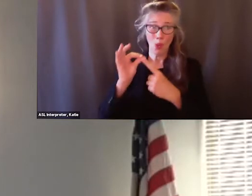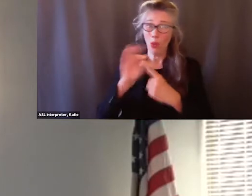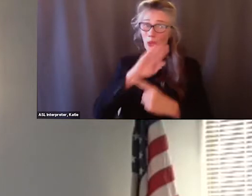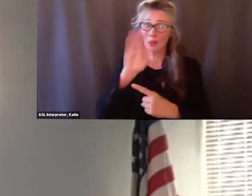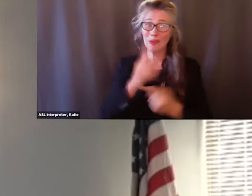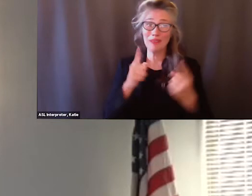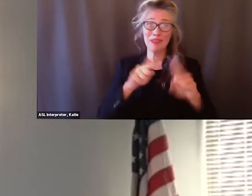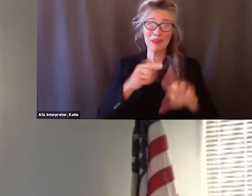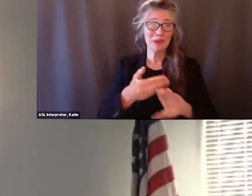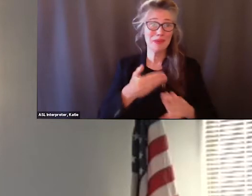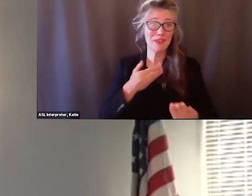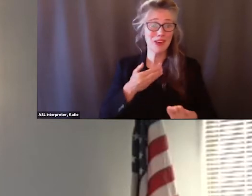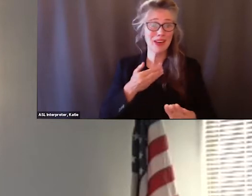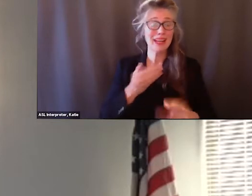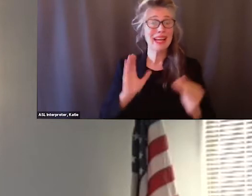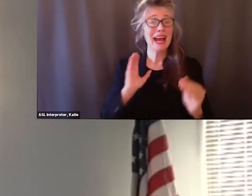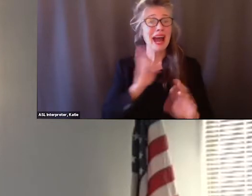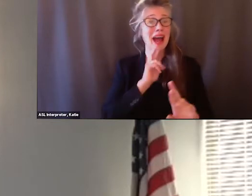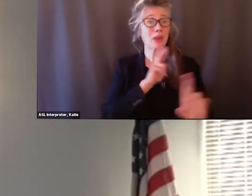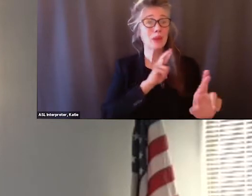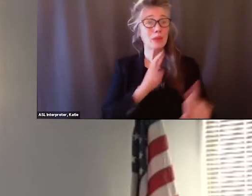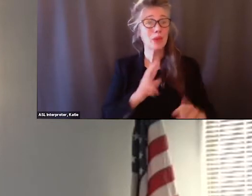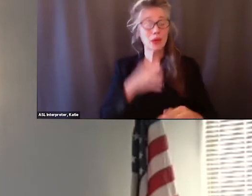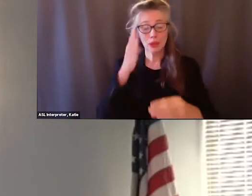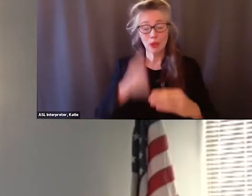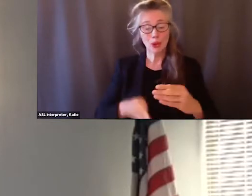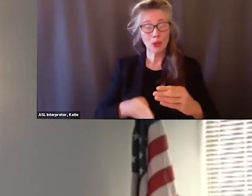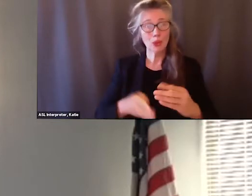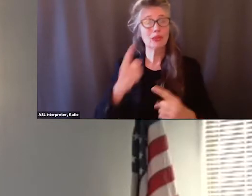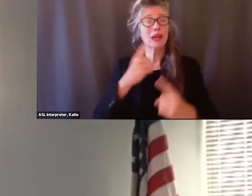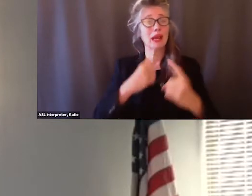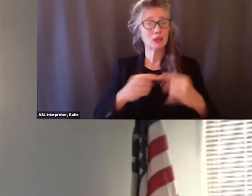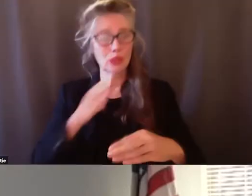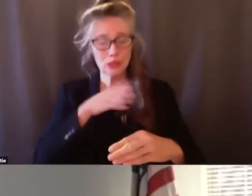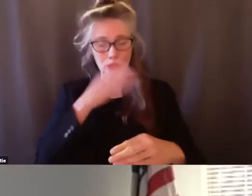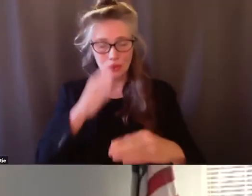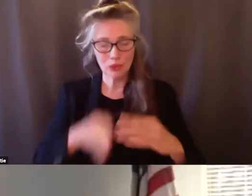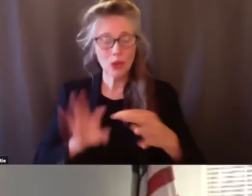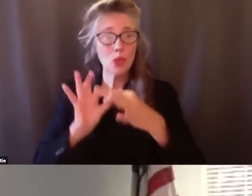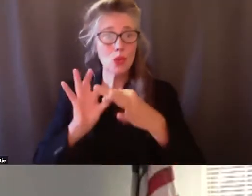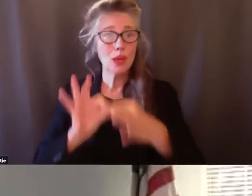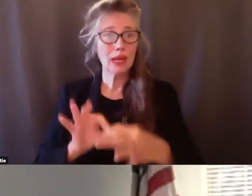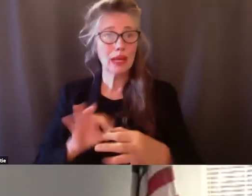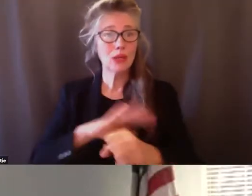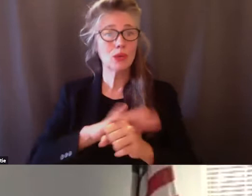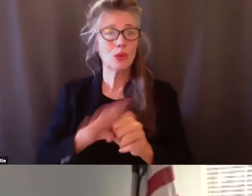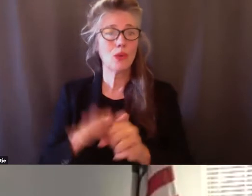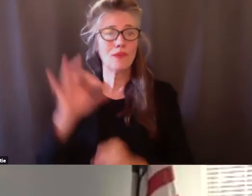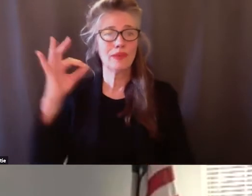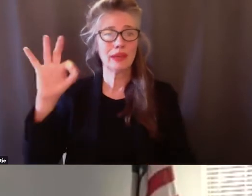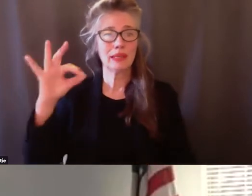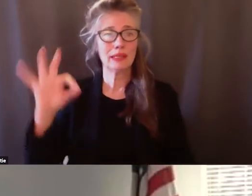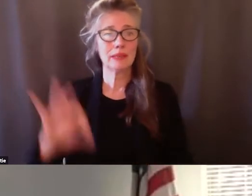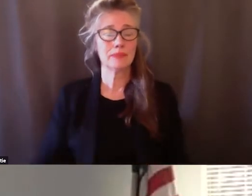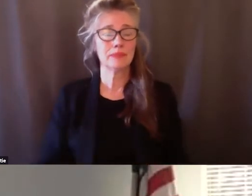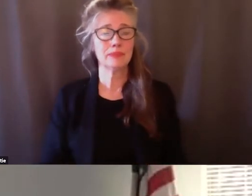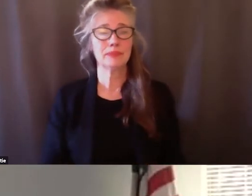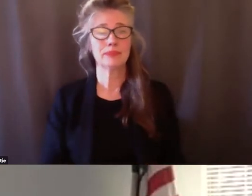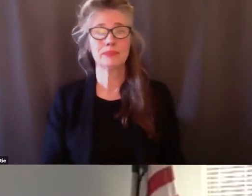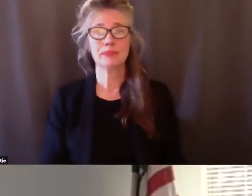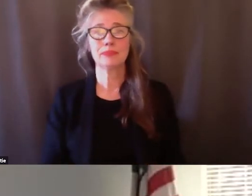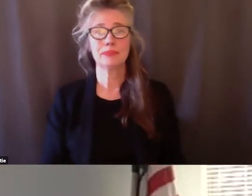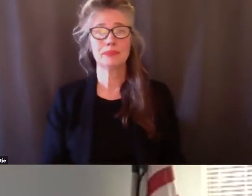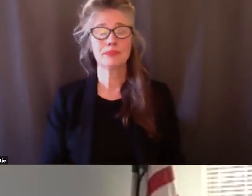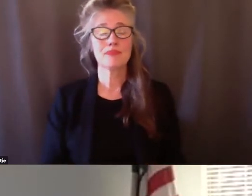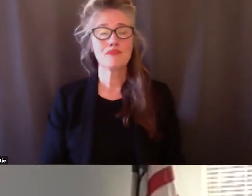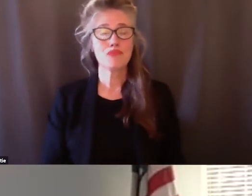will conclude our report and questions on the COVID-19 report. Let's continue